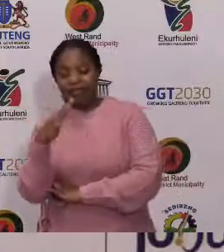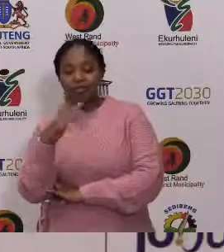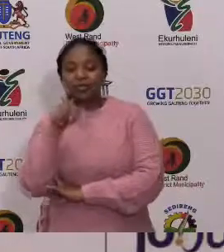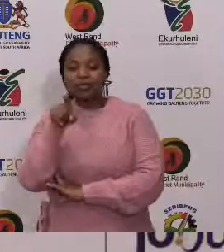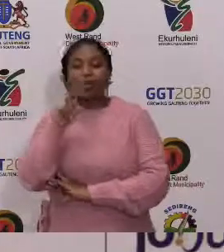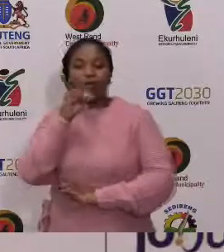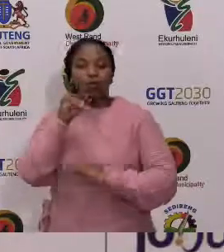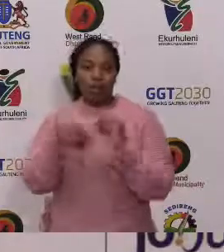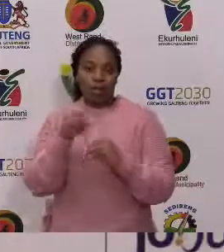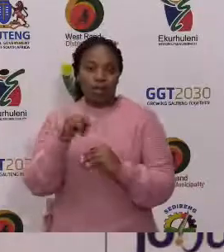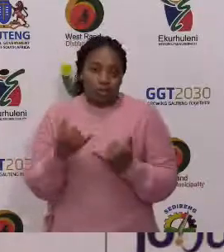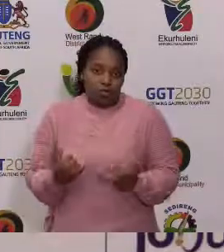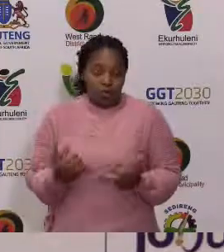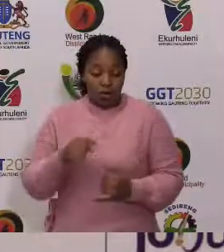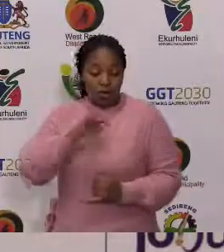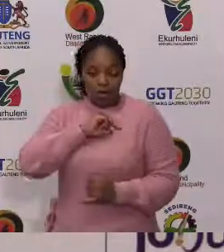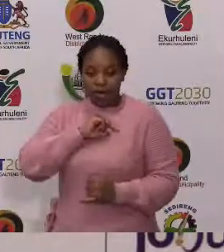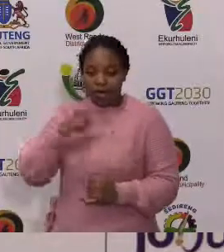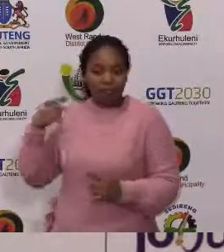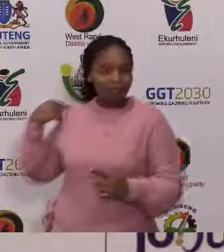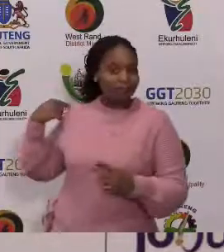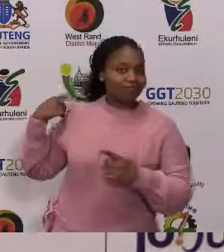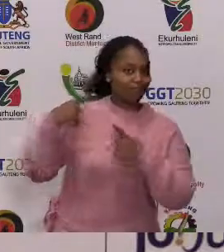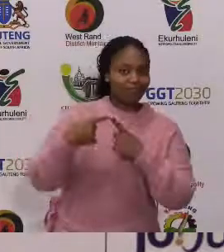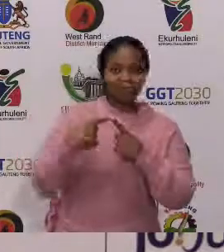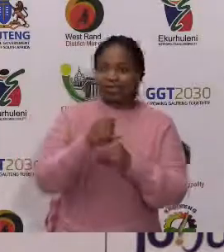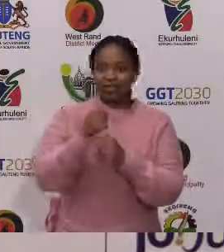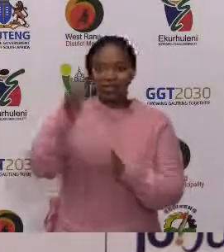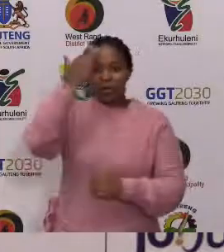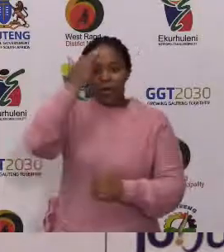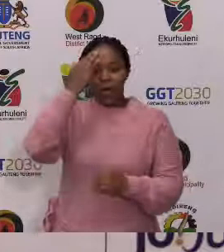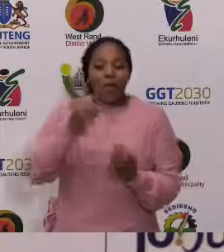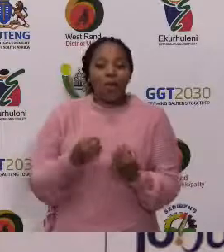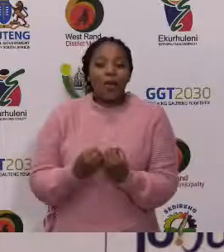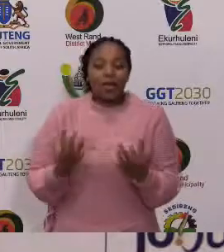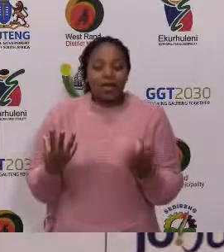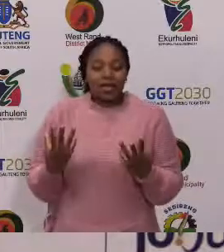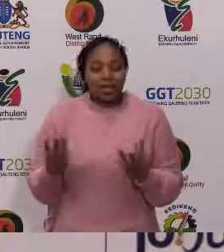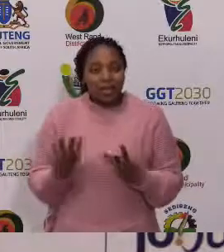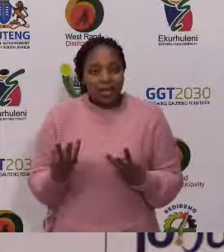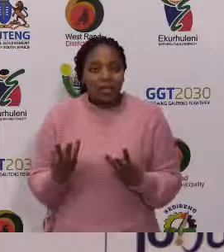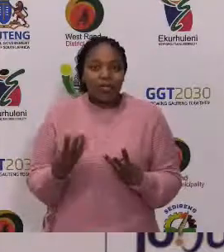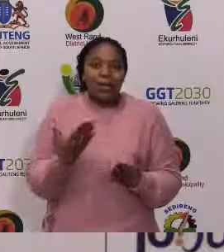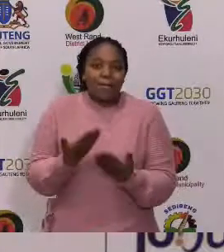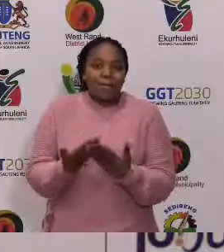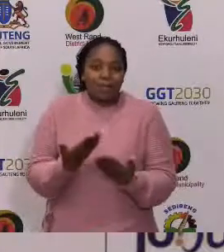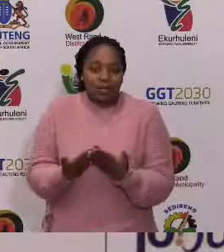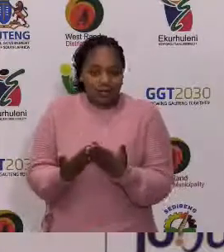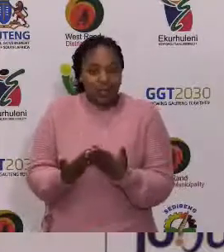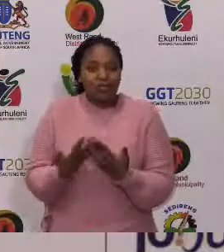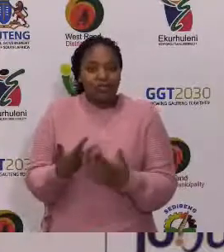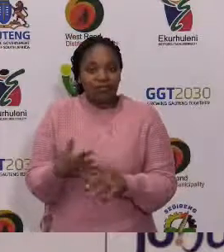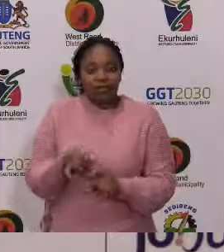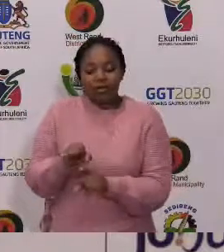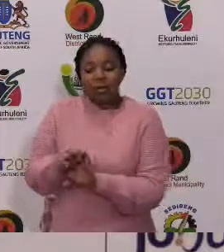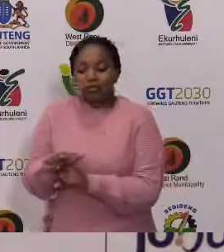have quite never known how many people possibly would have contracted